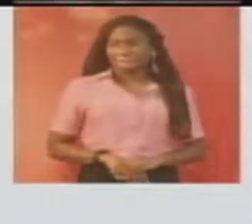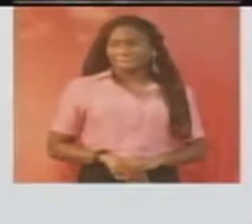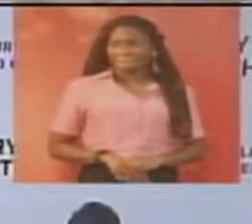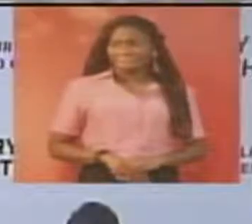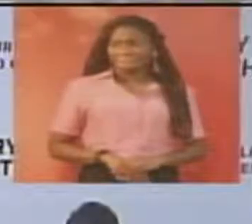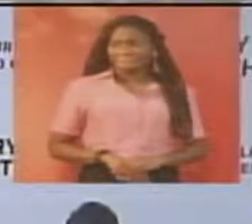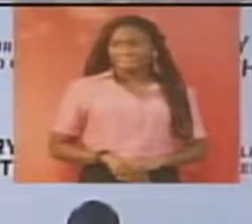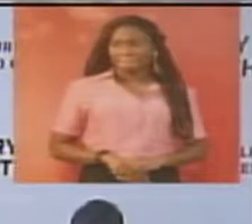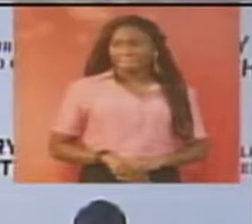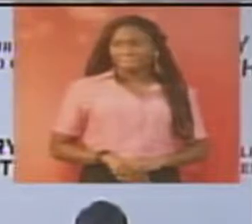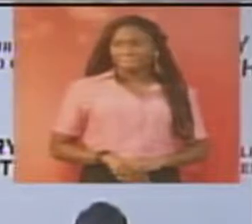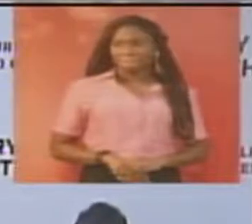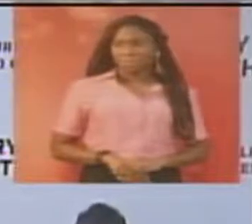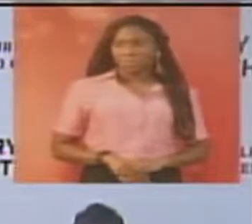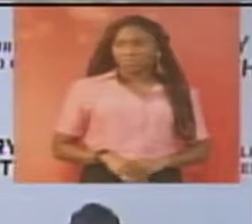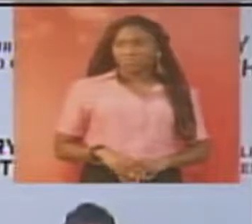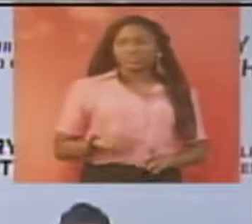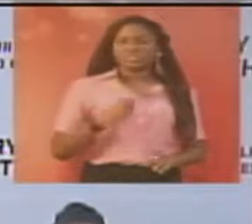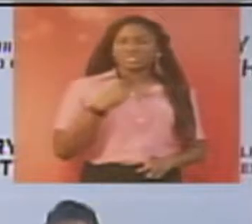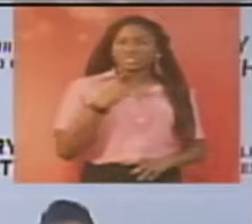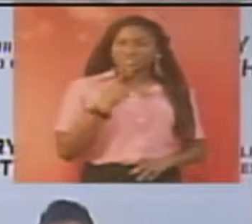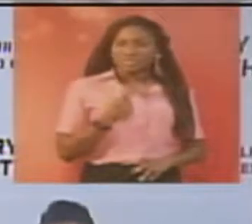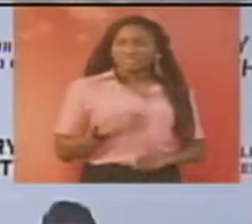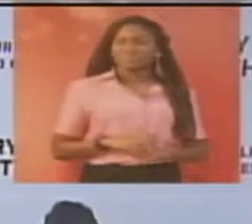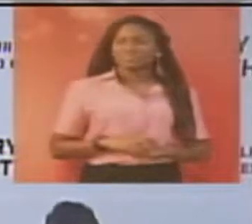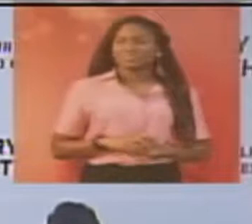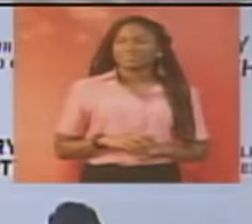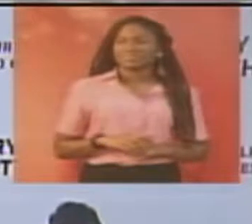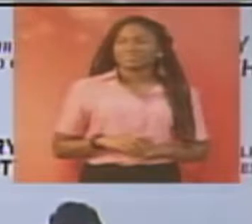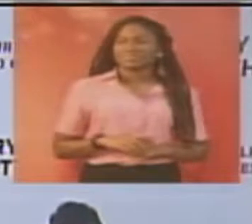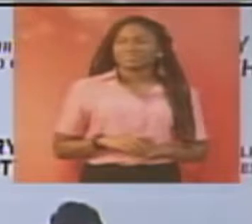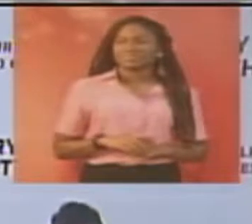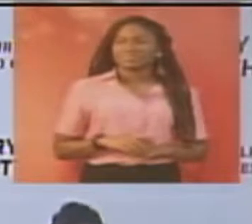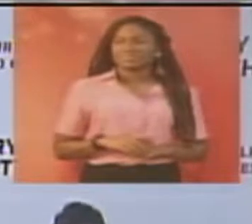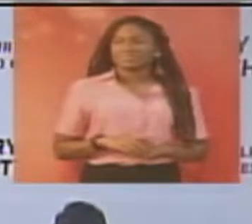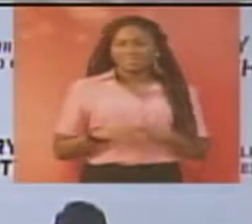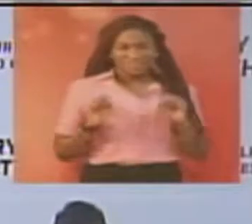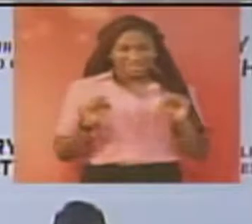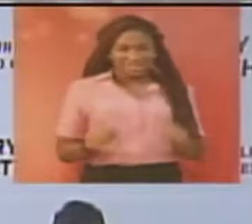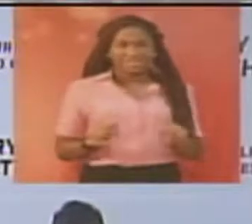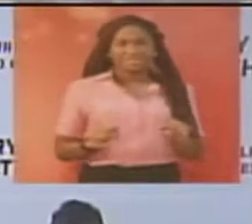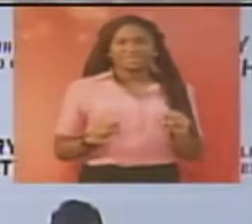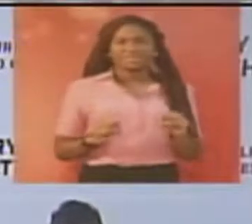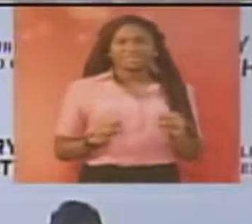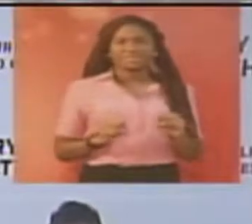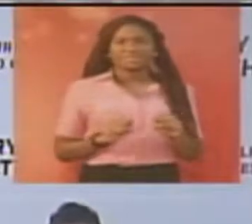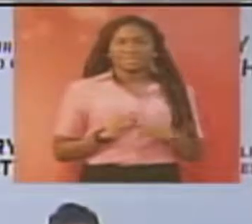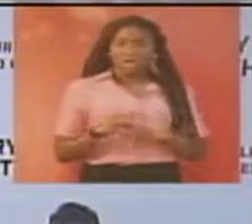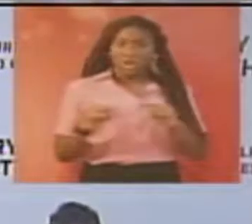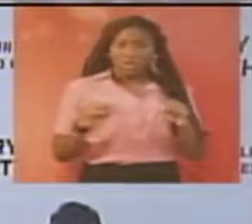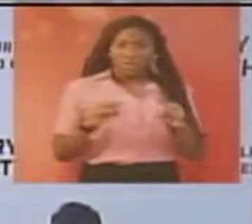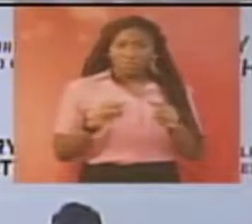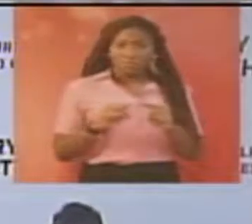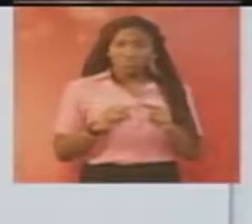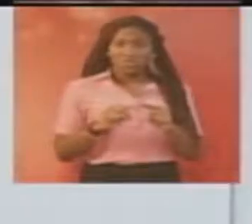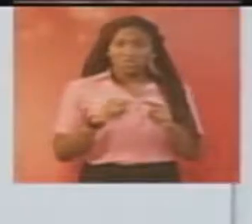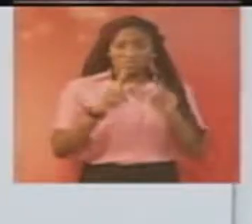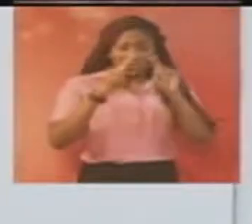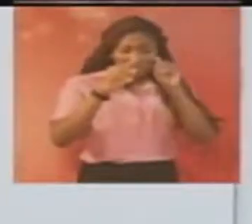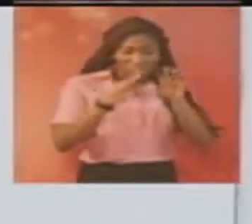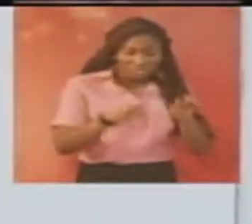addressed? Okay. Yes. So when you're doing these vaccine trials, part of the